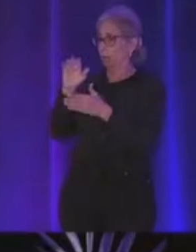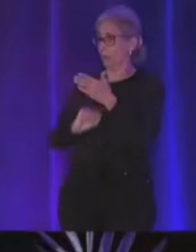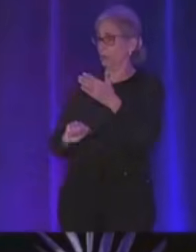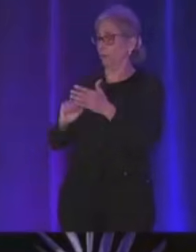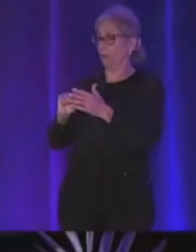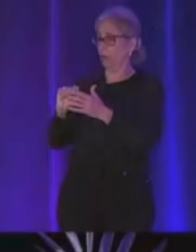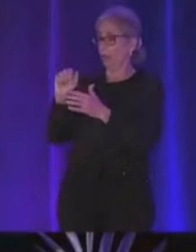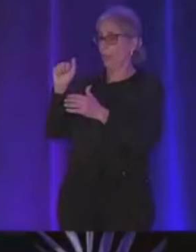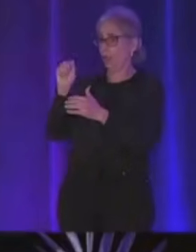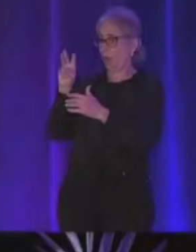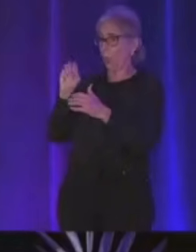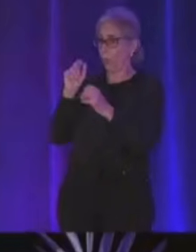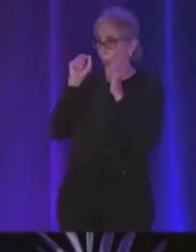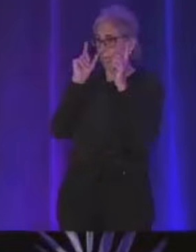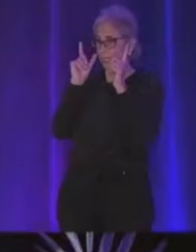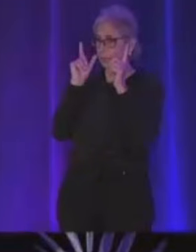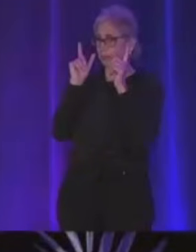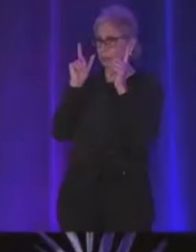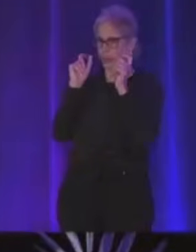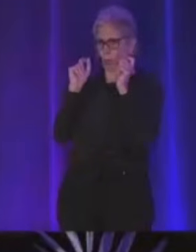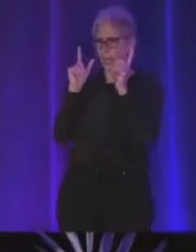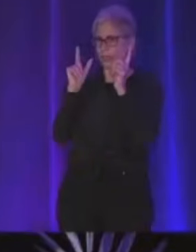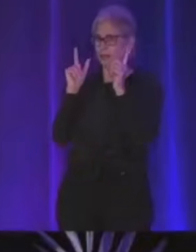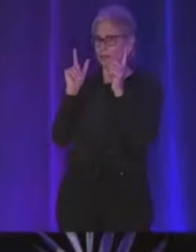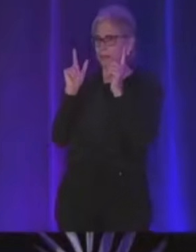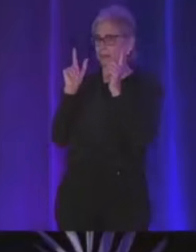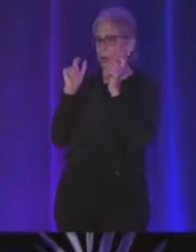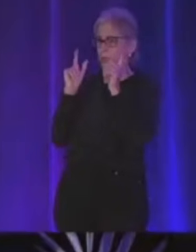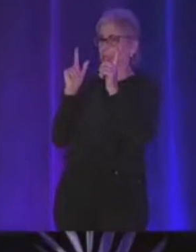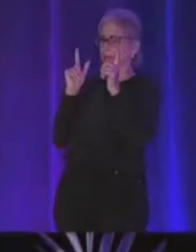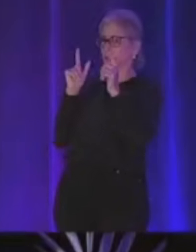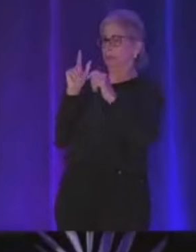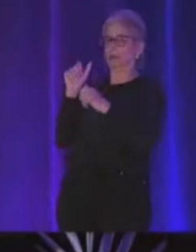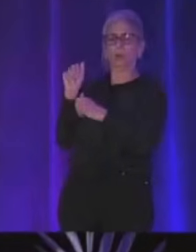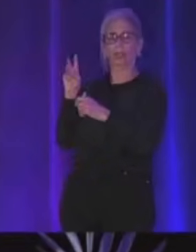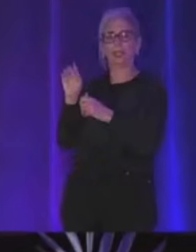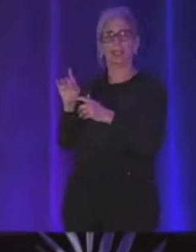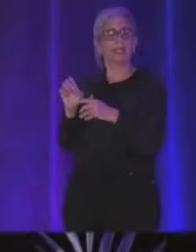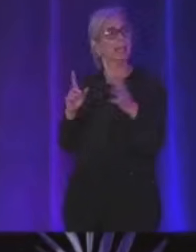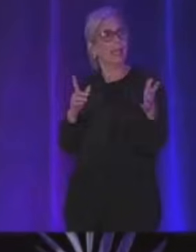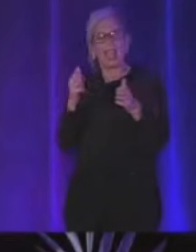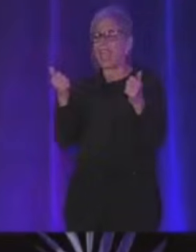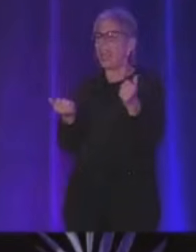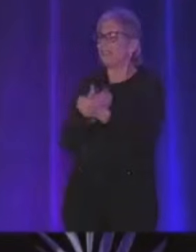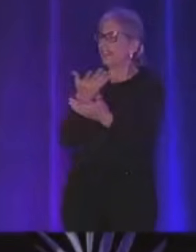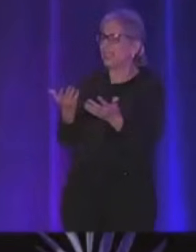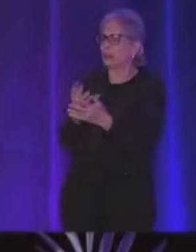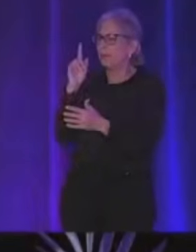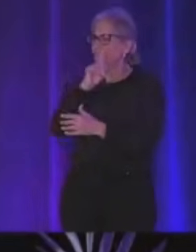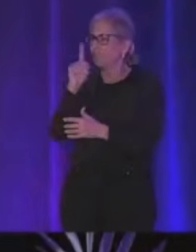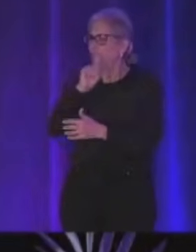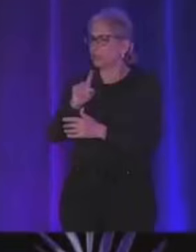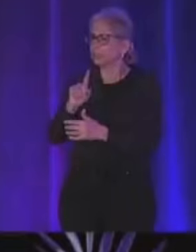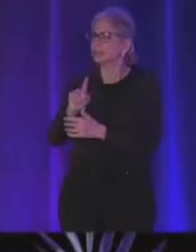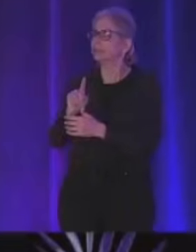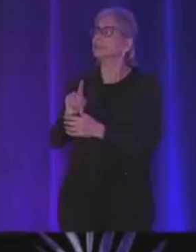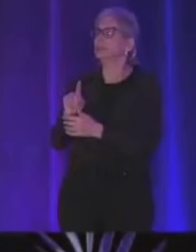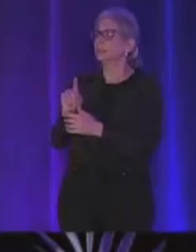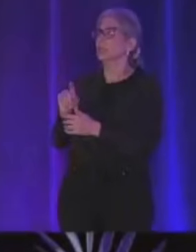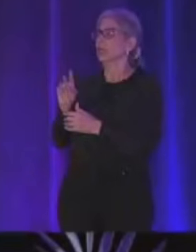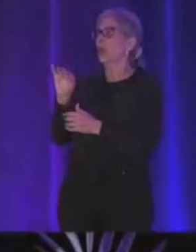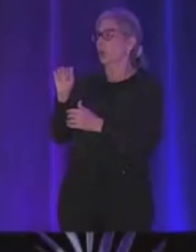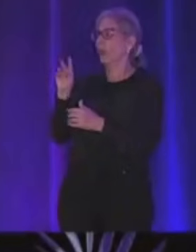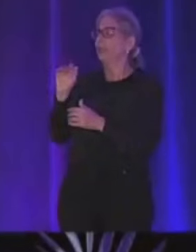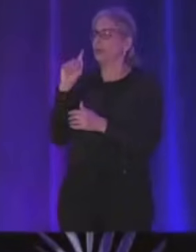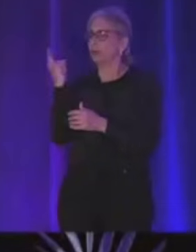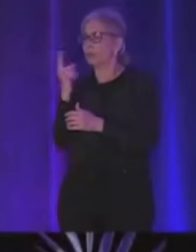awaits, which then would let us know that this state is like totally unnecessary. Like it's always going to be false. It's synchronously changing. So we could